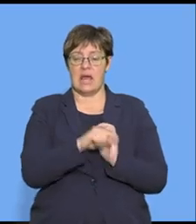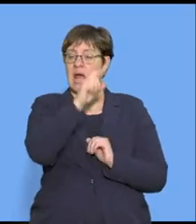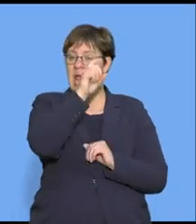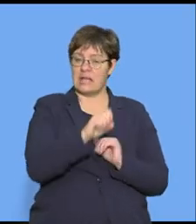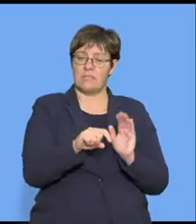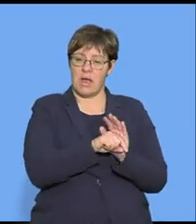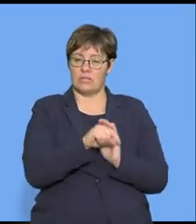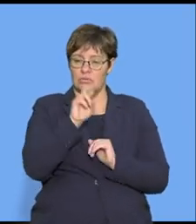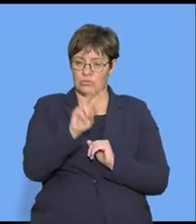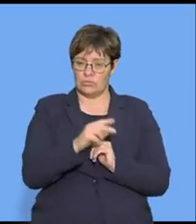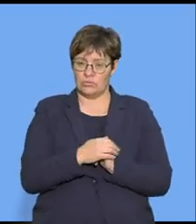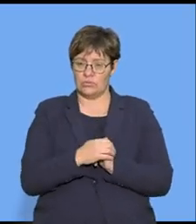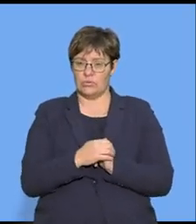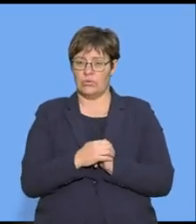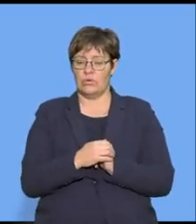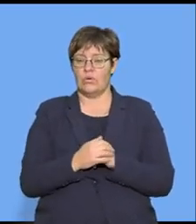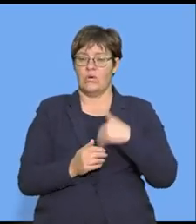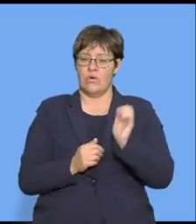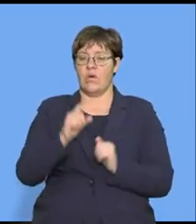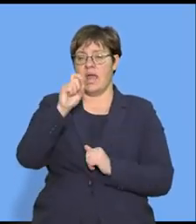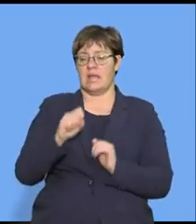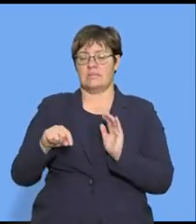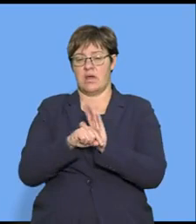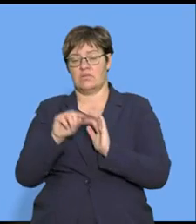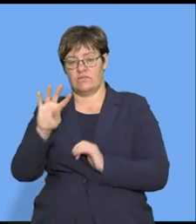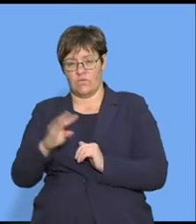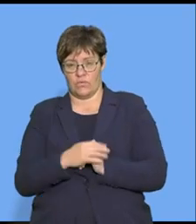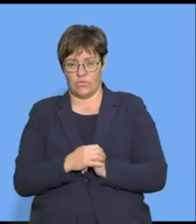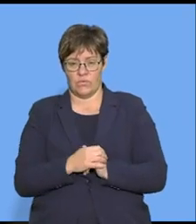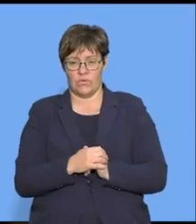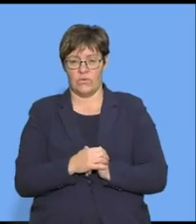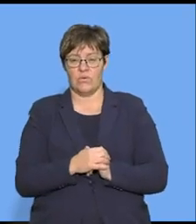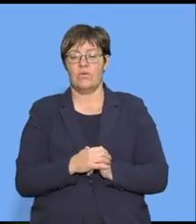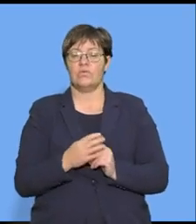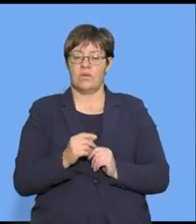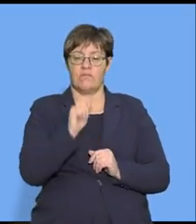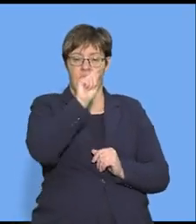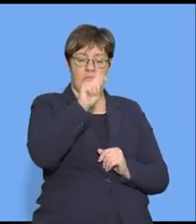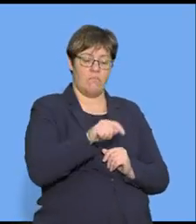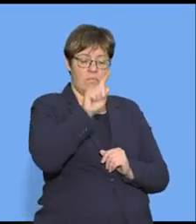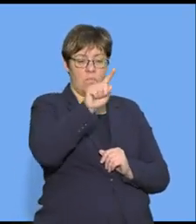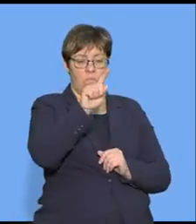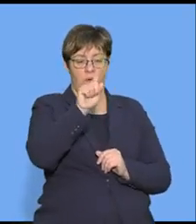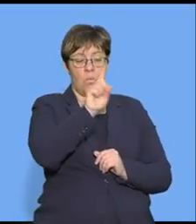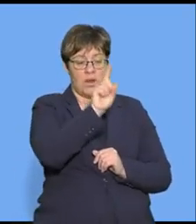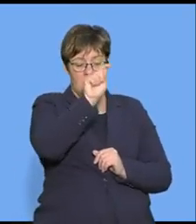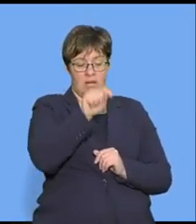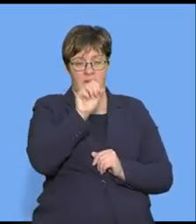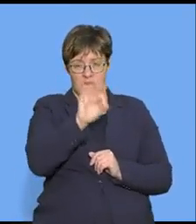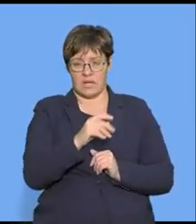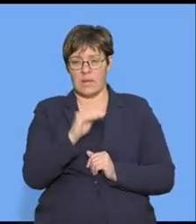then x minus 4, right? And then I have a point 1 and 3, so this will just be y